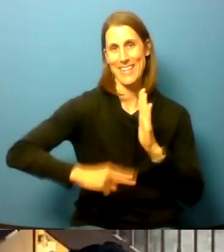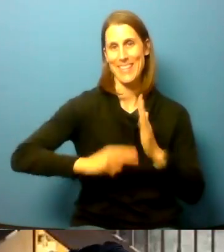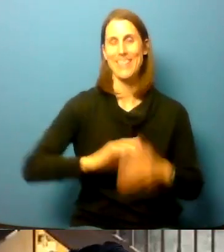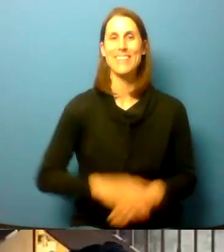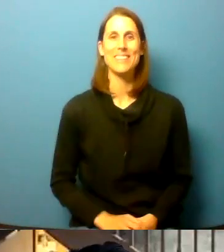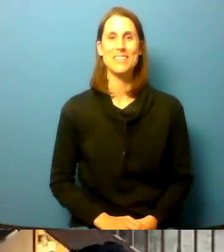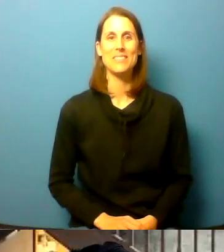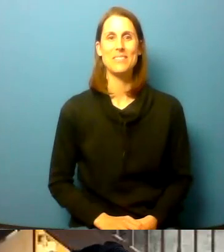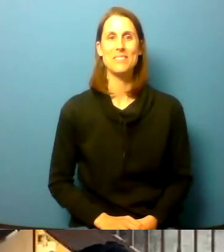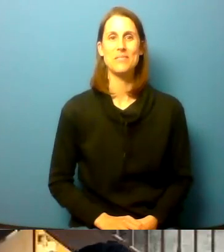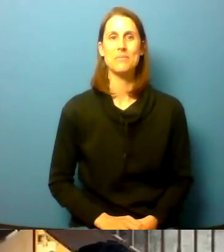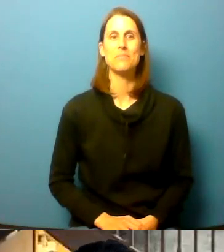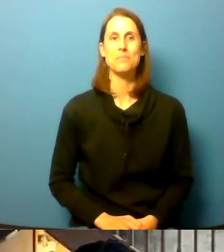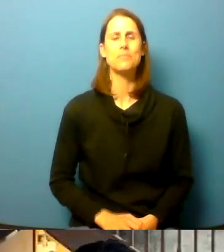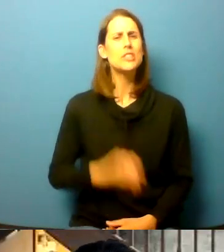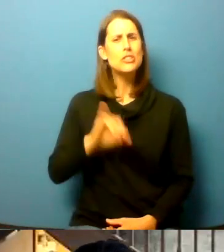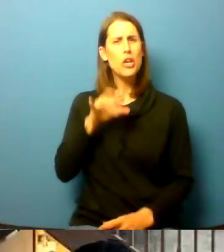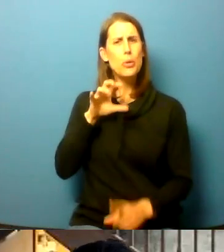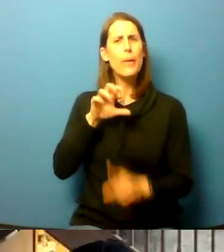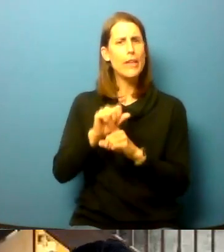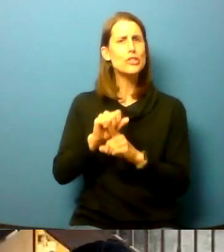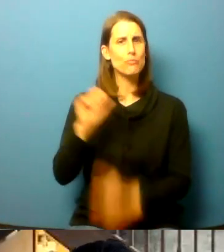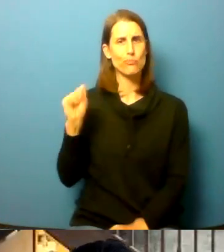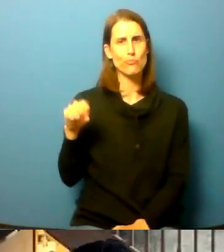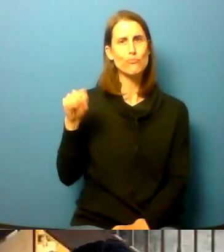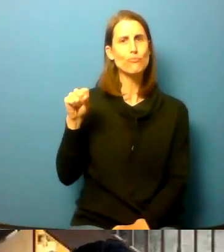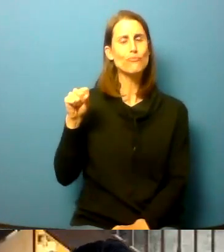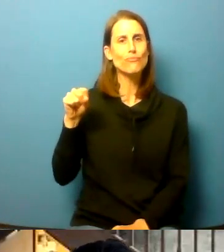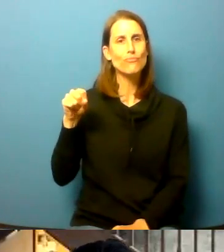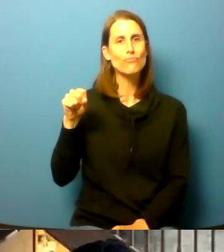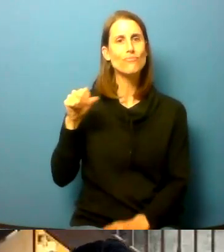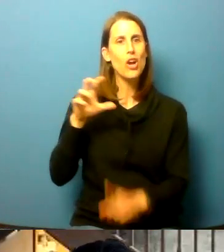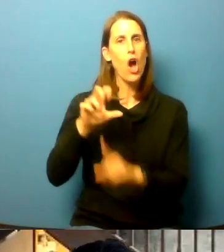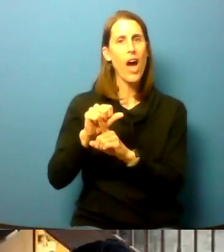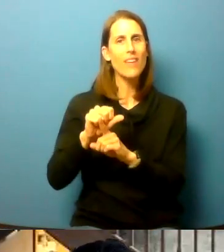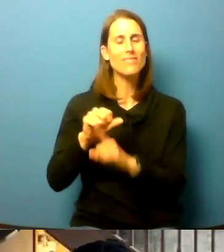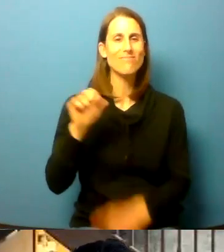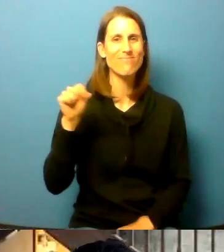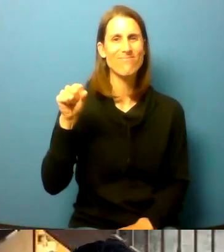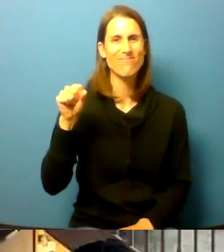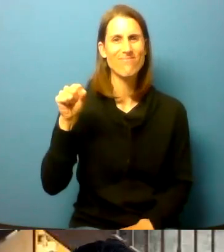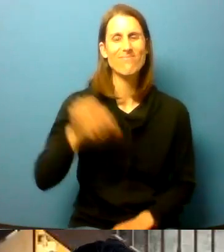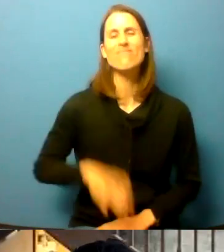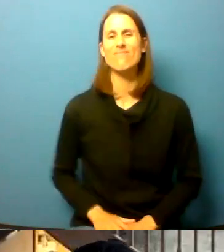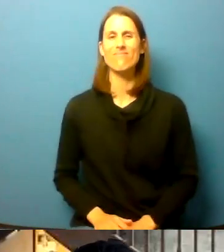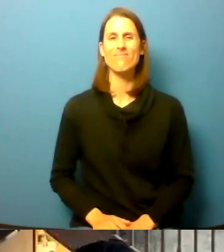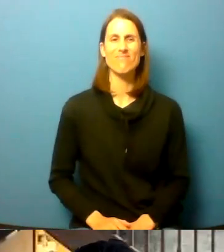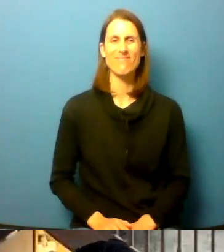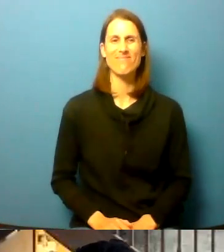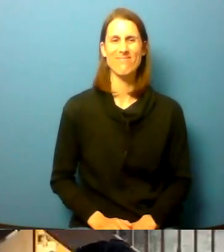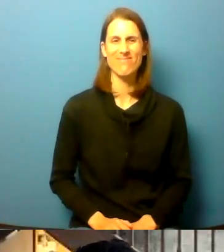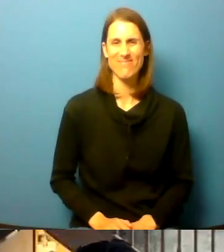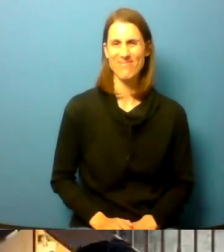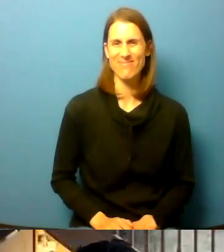Jenna, were you able to catch that? My audio got a little buzzy for a second there. You caught it. Okay. Thank